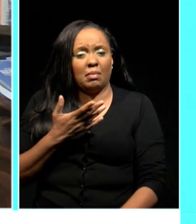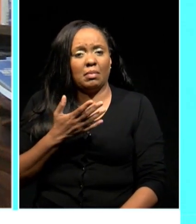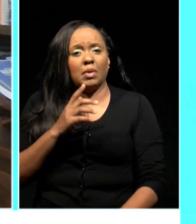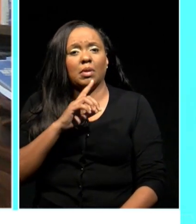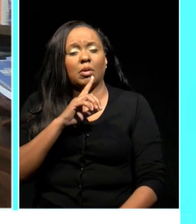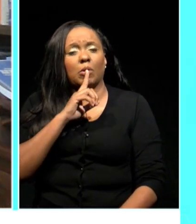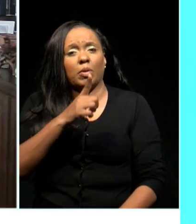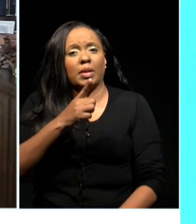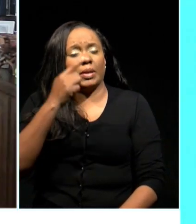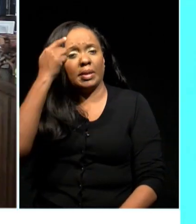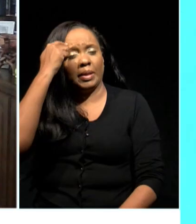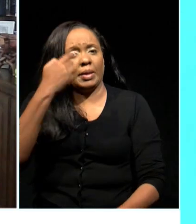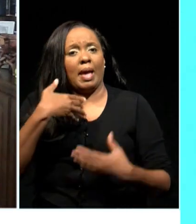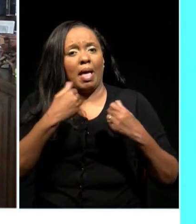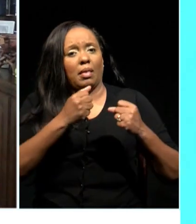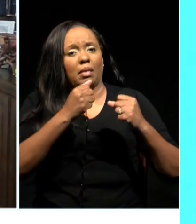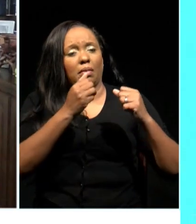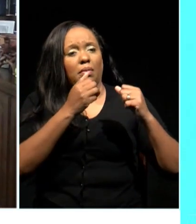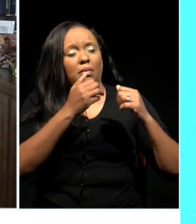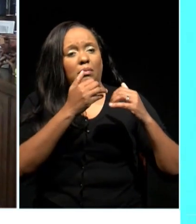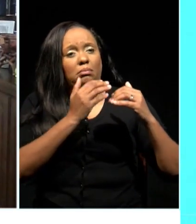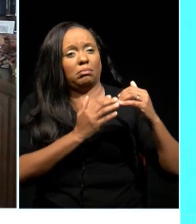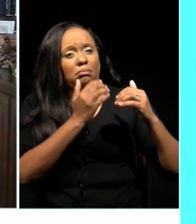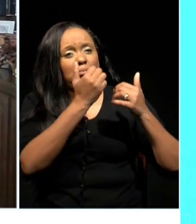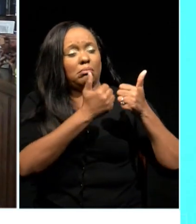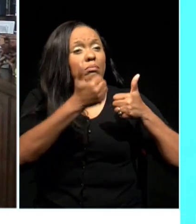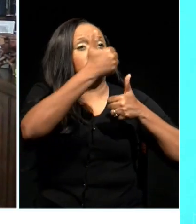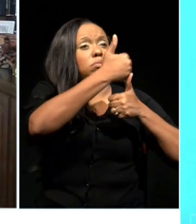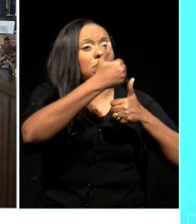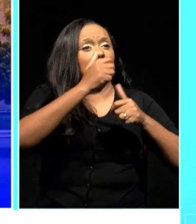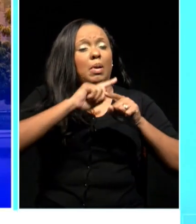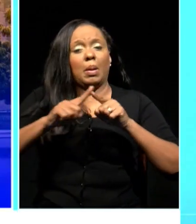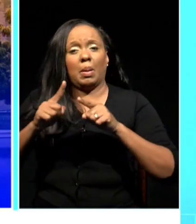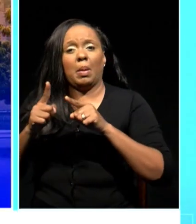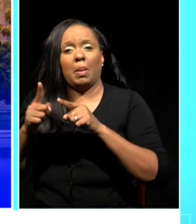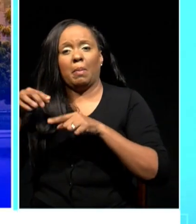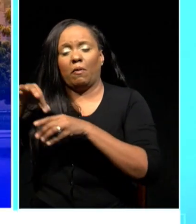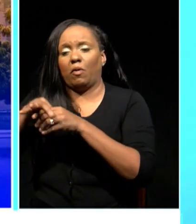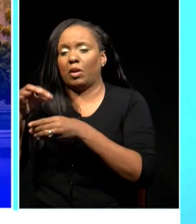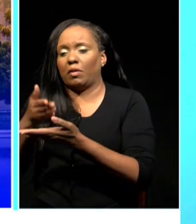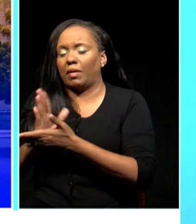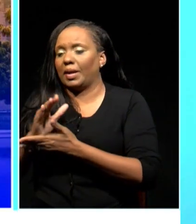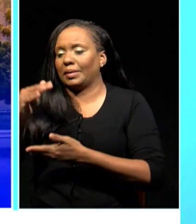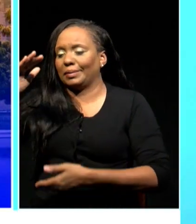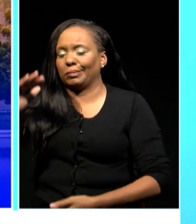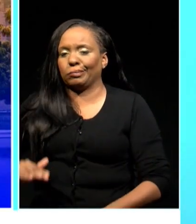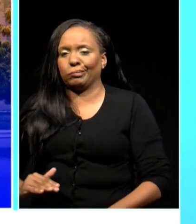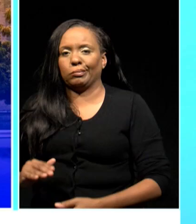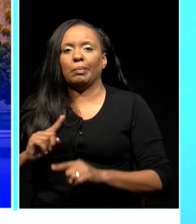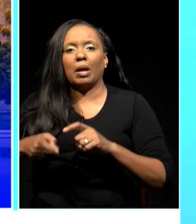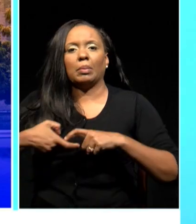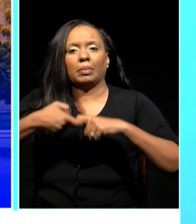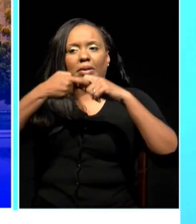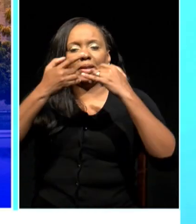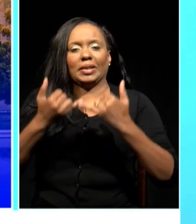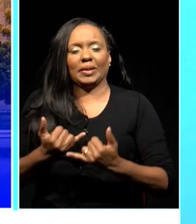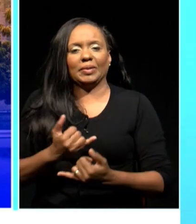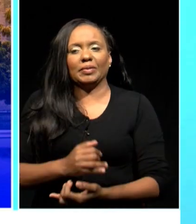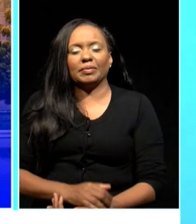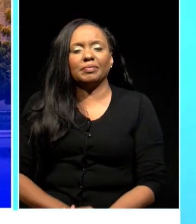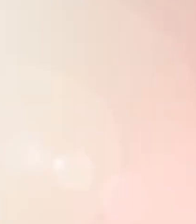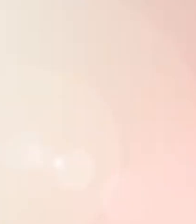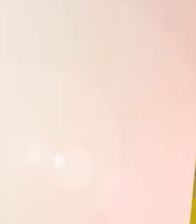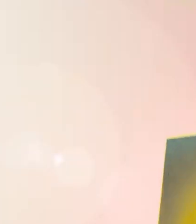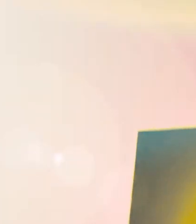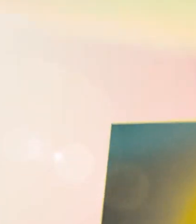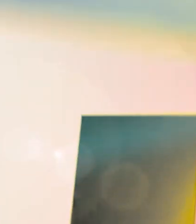concerns. So that's the second low light for me. Thank you very much. We're going to take a quick break. When we come back, we continue to look at the low lights of the 2022 campaign. Stay with